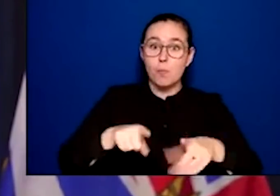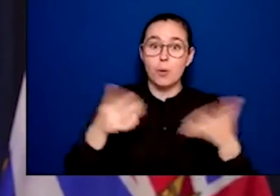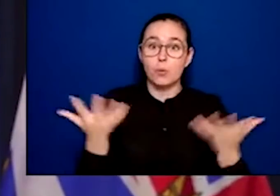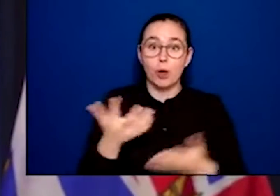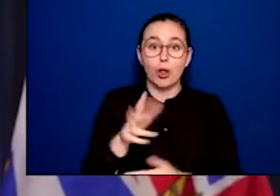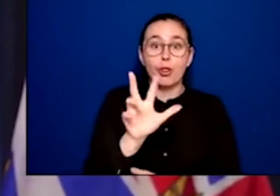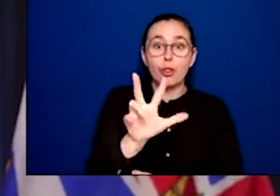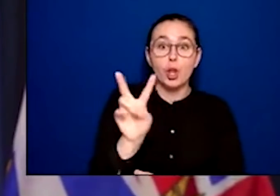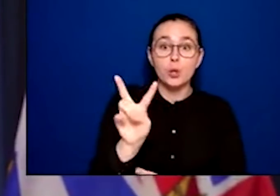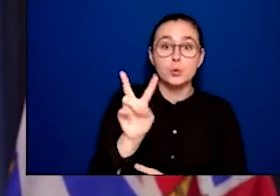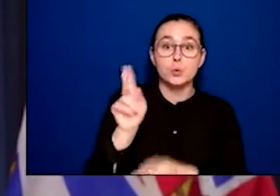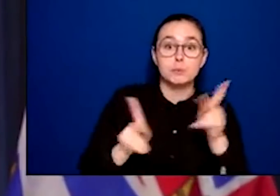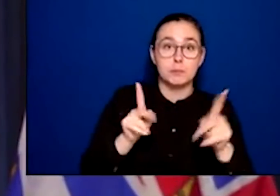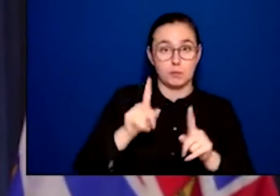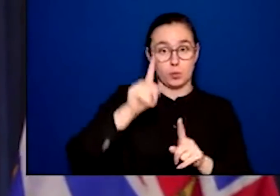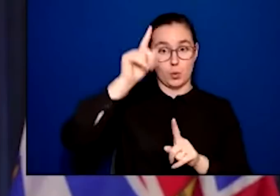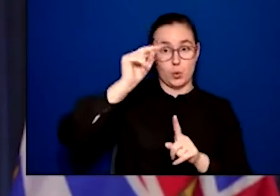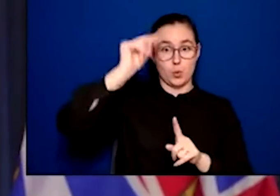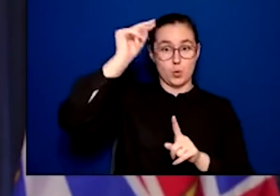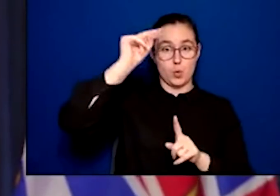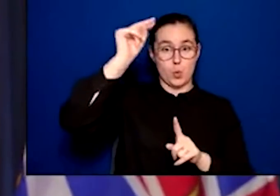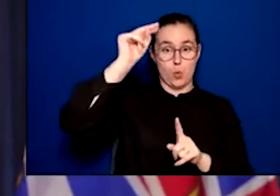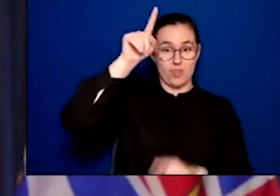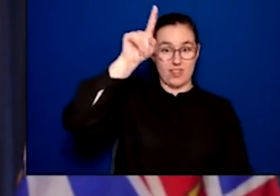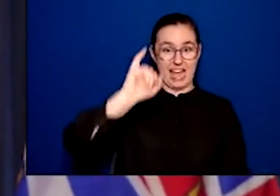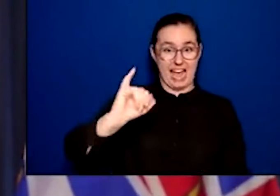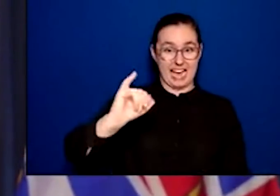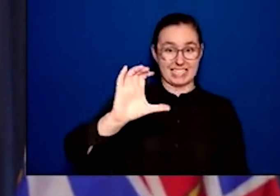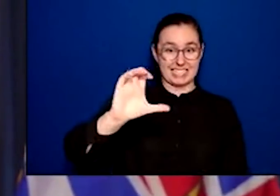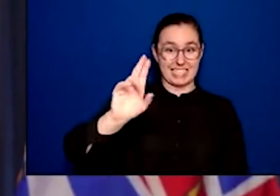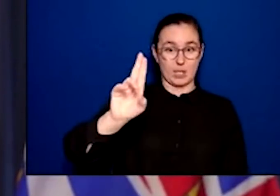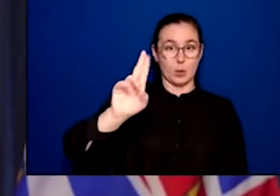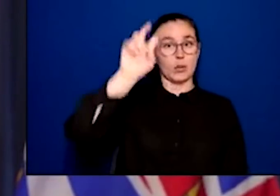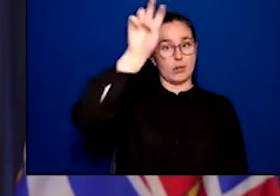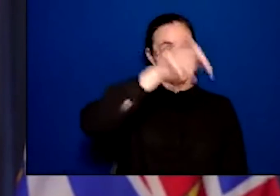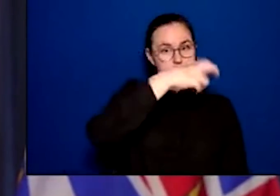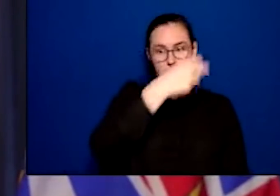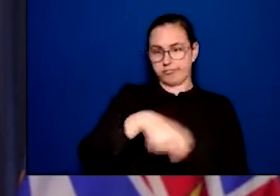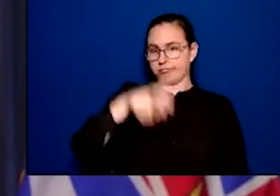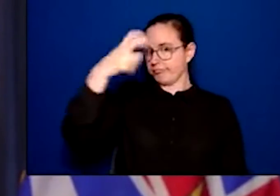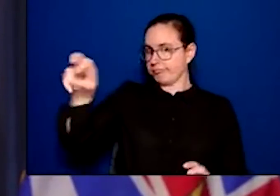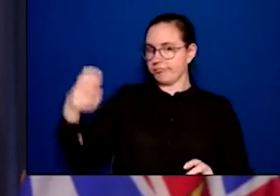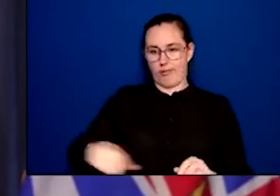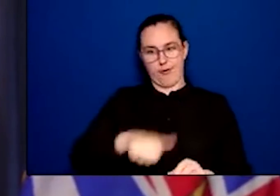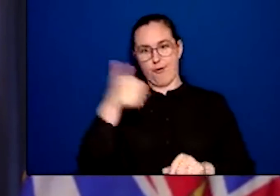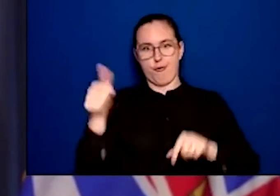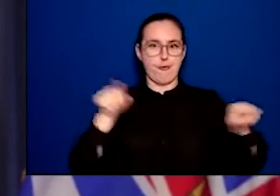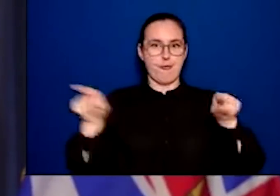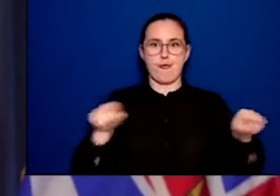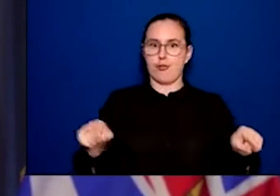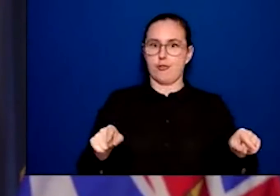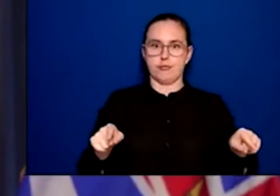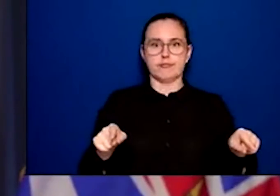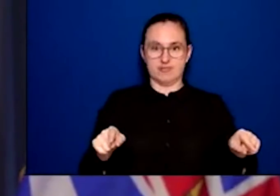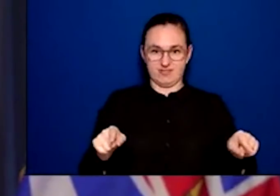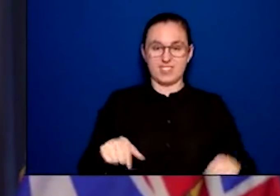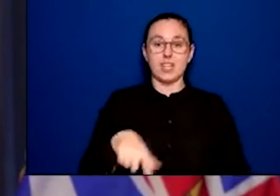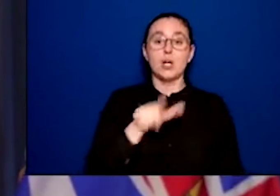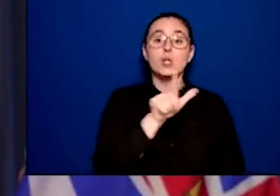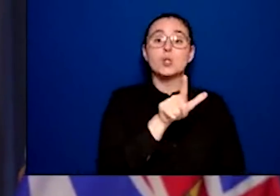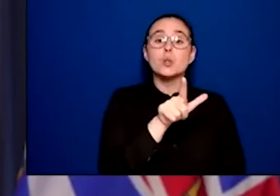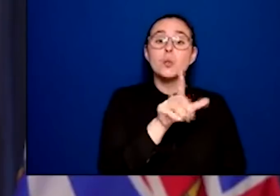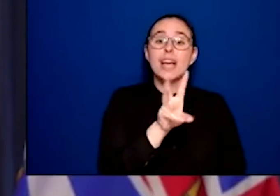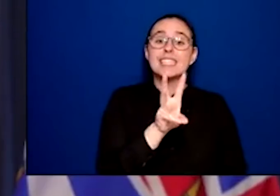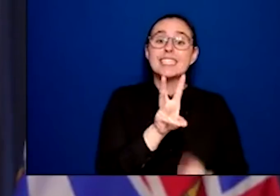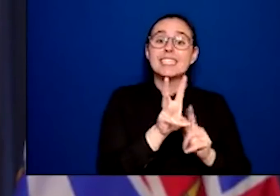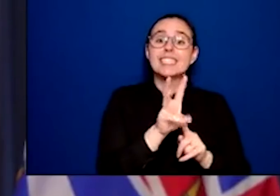to the Vancouver Island Health Authority, Fraser Health, or Vancouver Coastal Health. 26 of them are COVID patients in